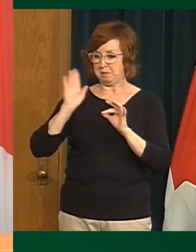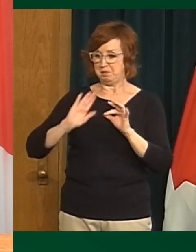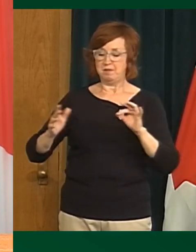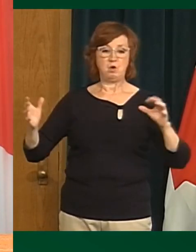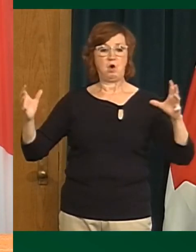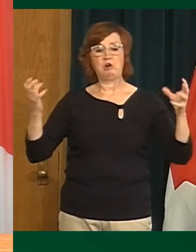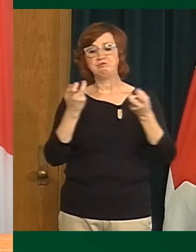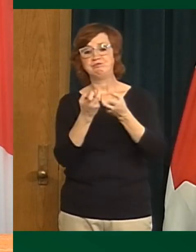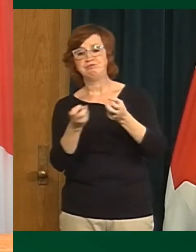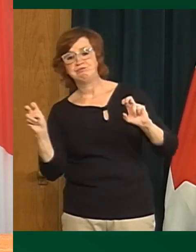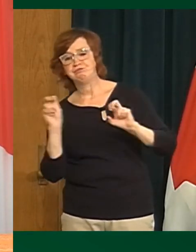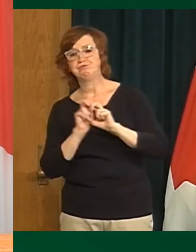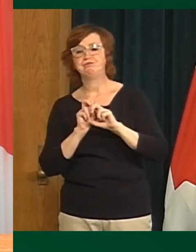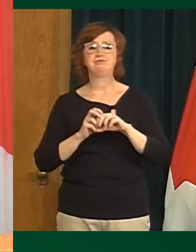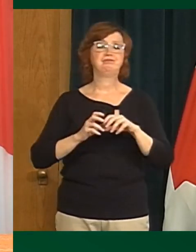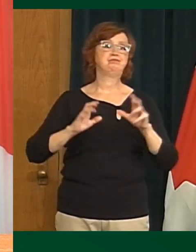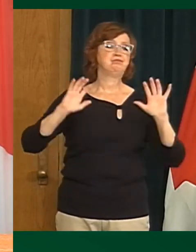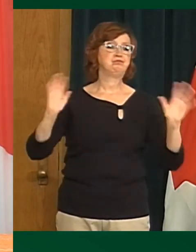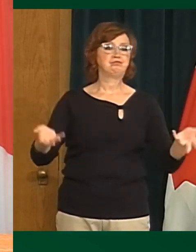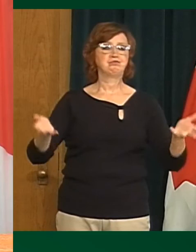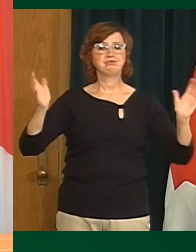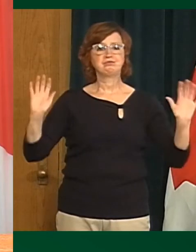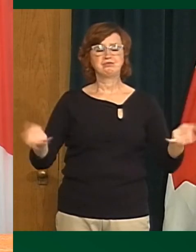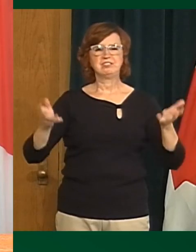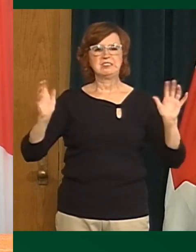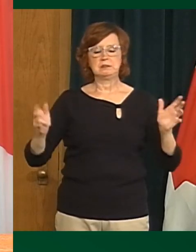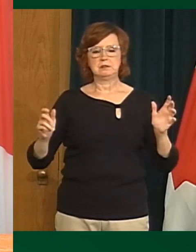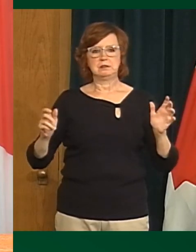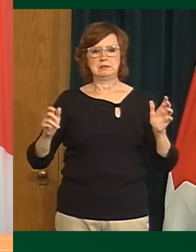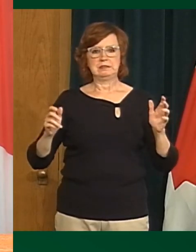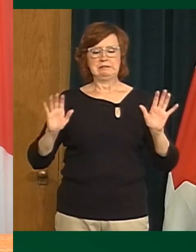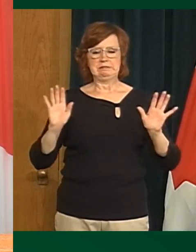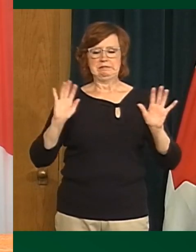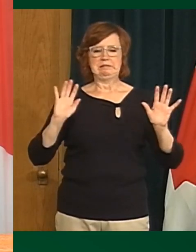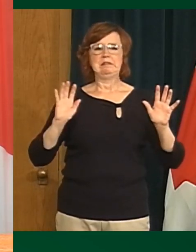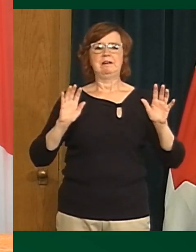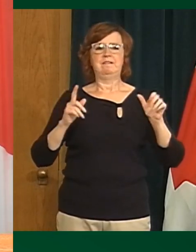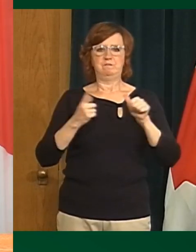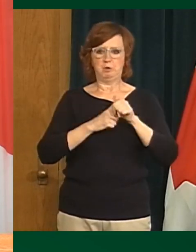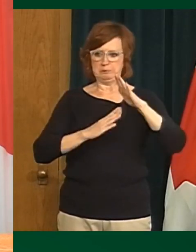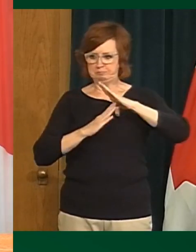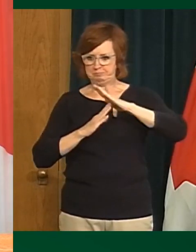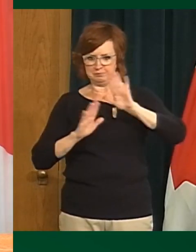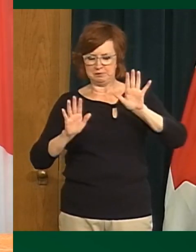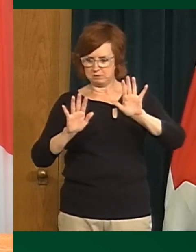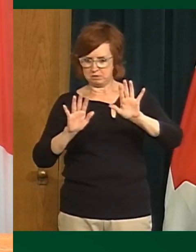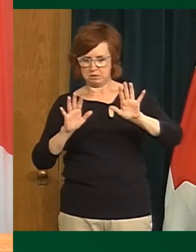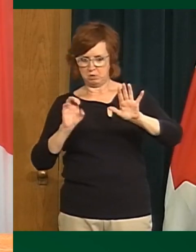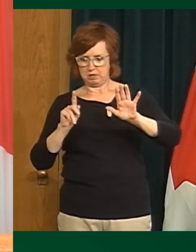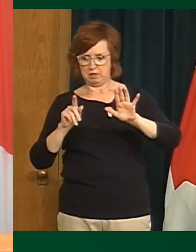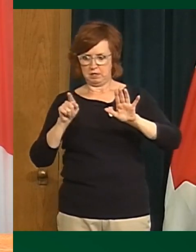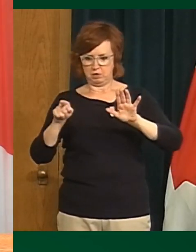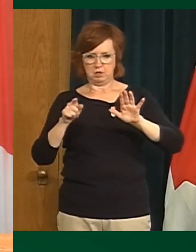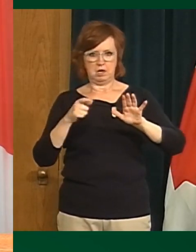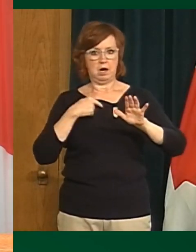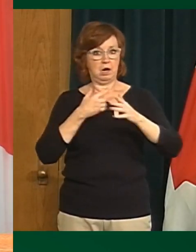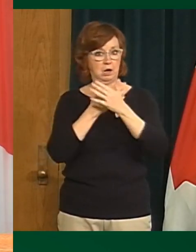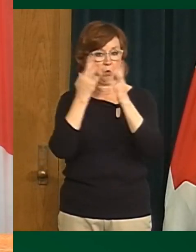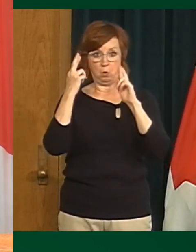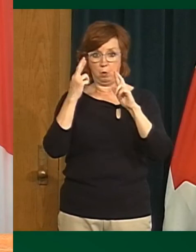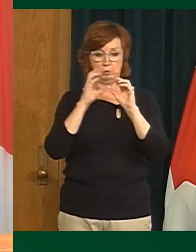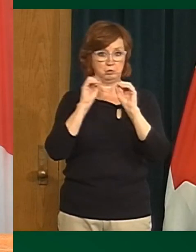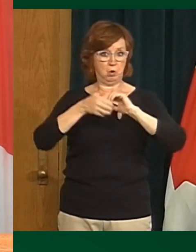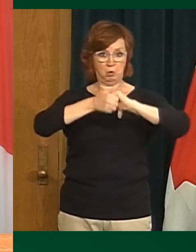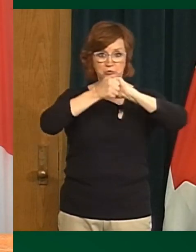gather before? And I think that's the main message, that maybe, obviously no one, I hope at least shakes hands or hugs